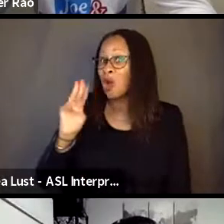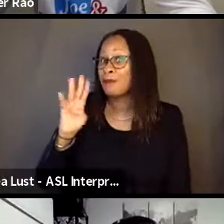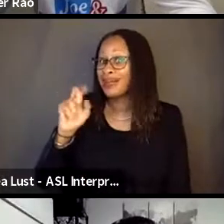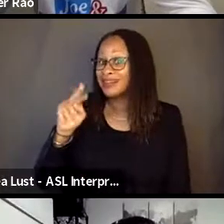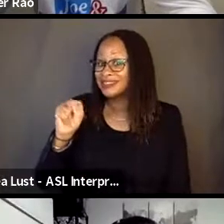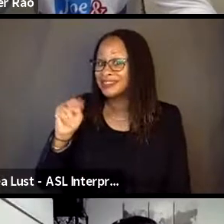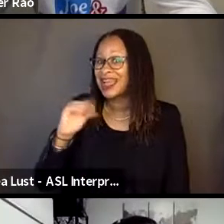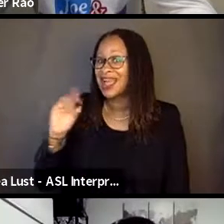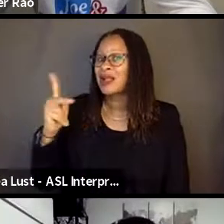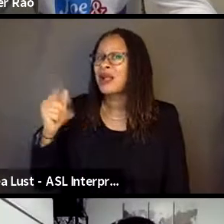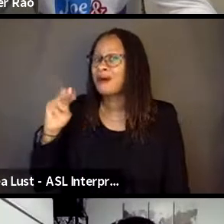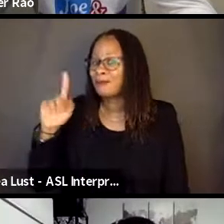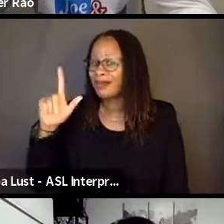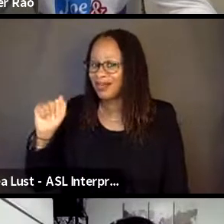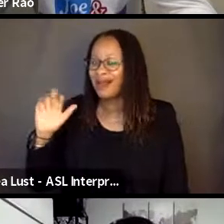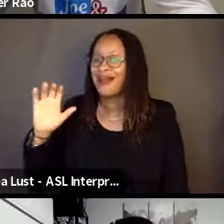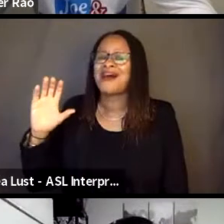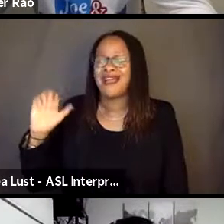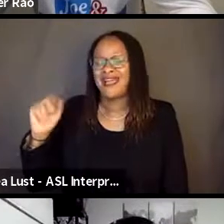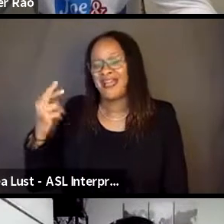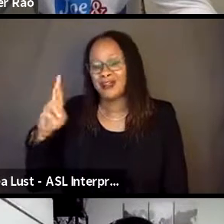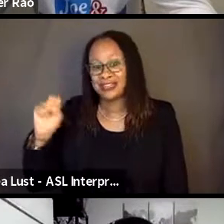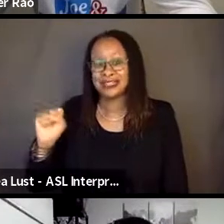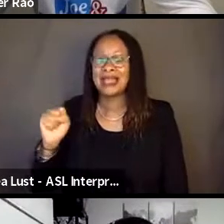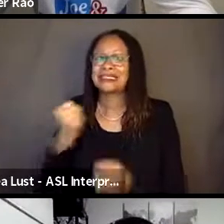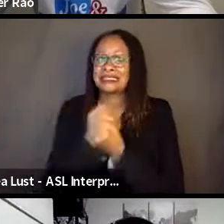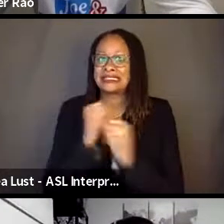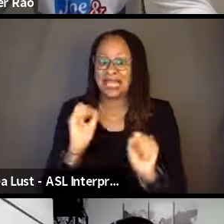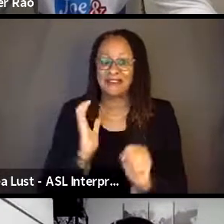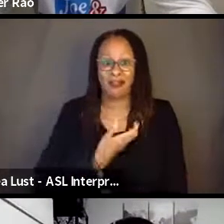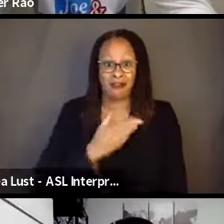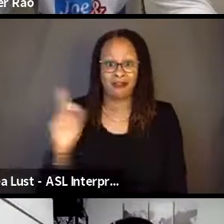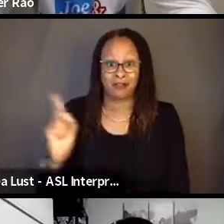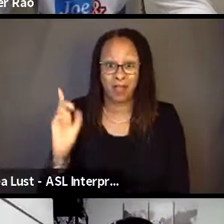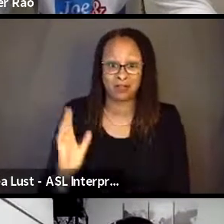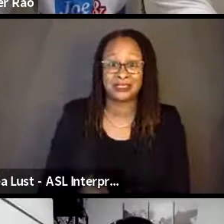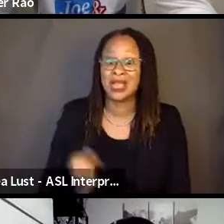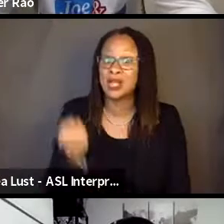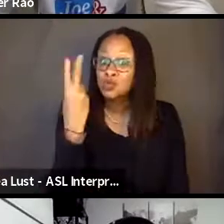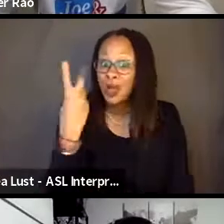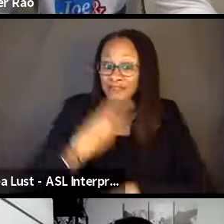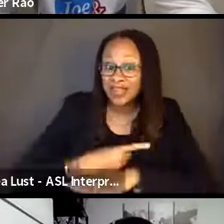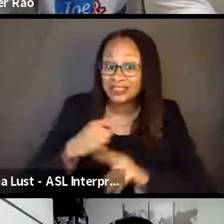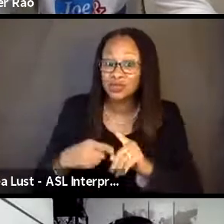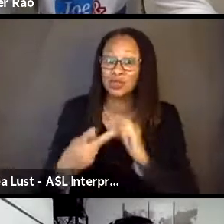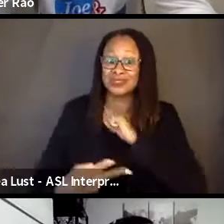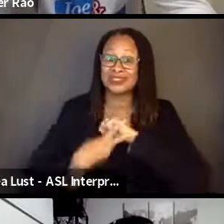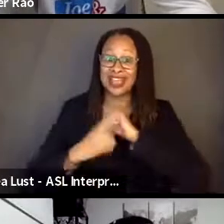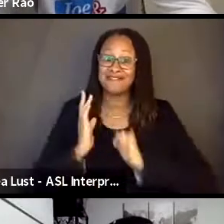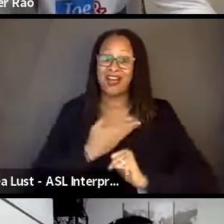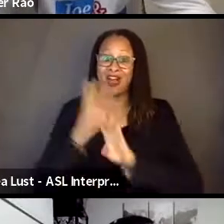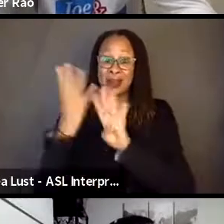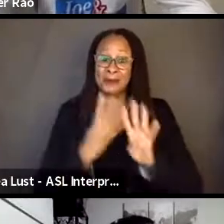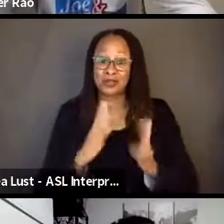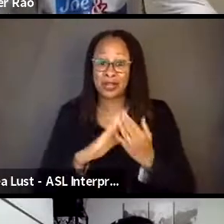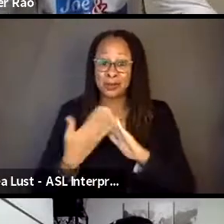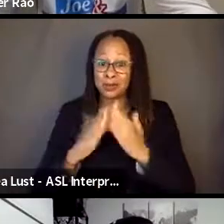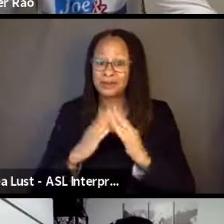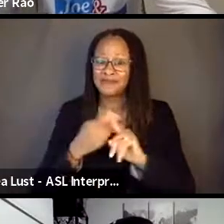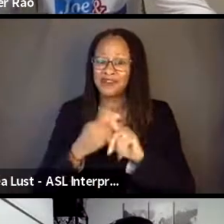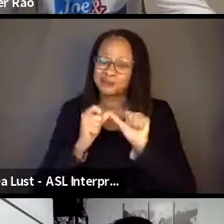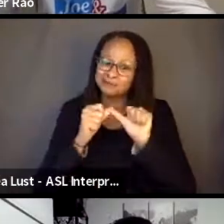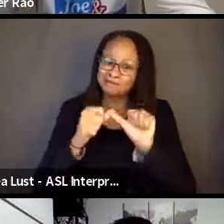Harris and salvage our democracy. 12 days to save our immigrant communities from the